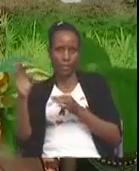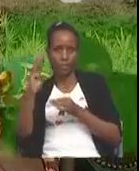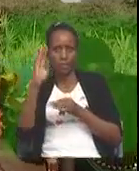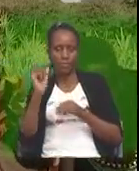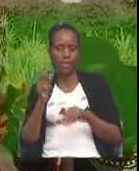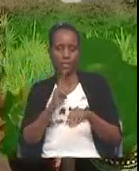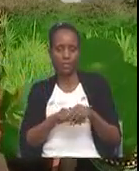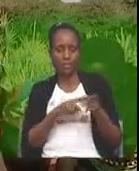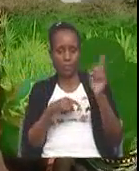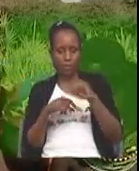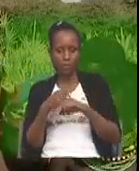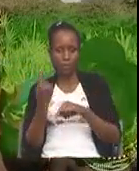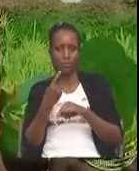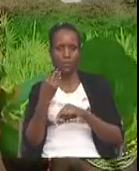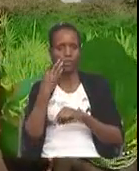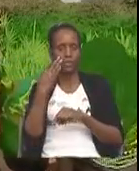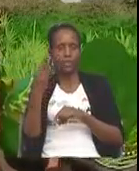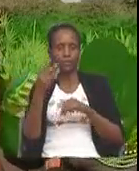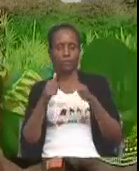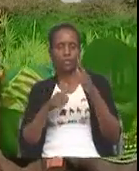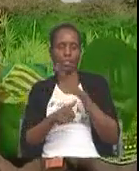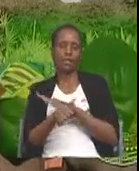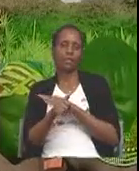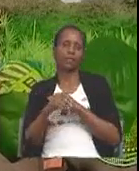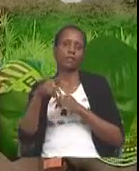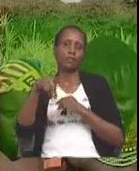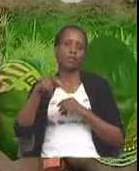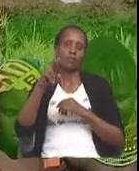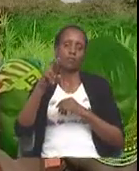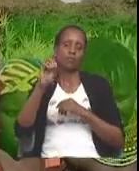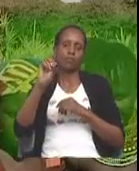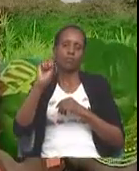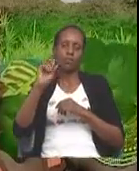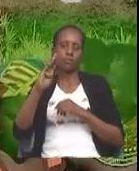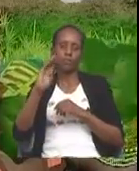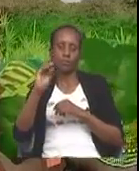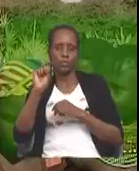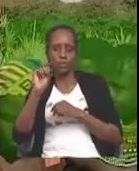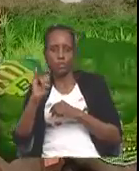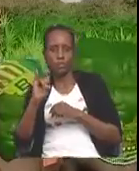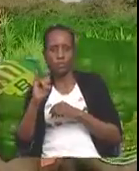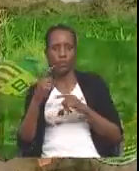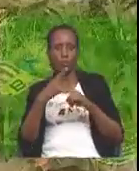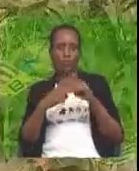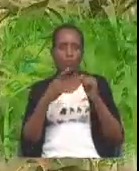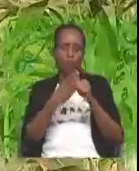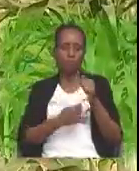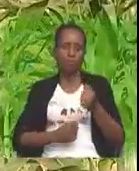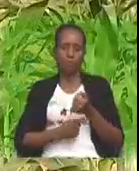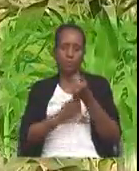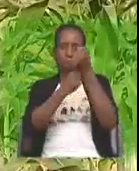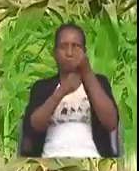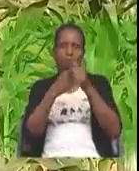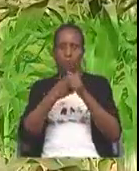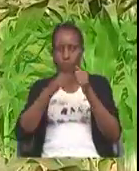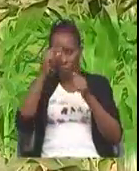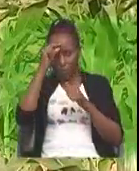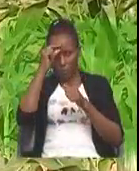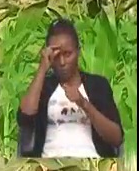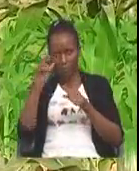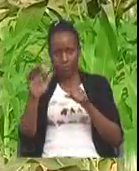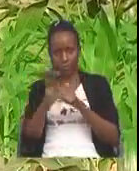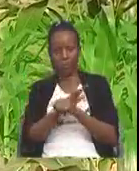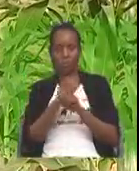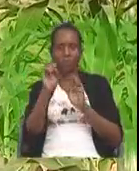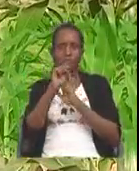in, only 300 acres was under crop. So with NIB's initiative and support from the government, we managed to